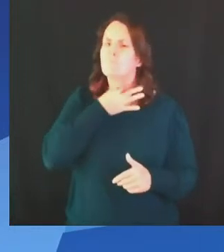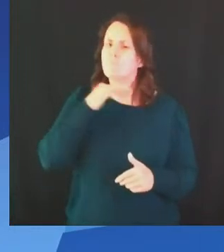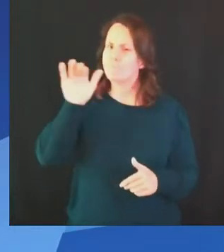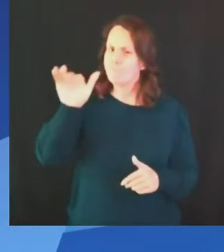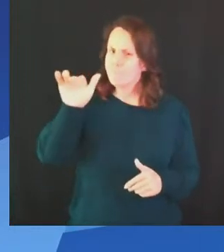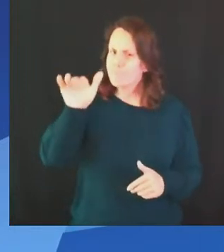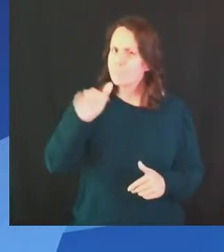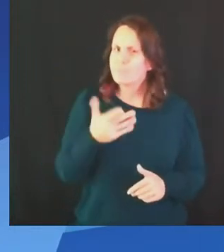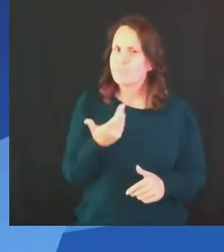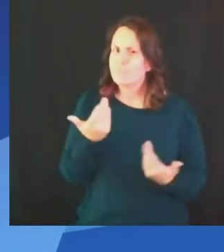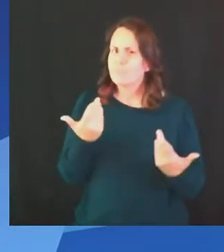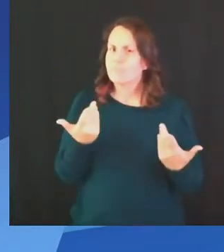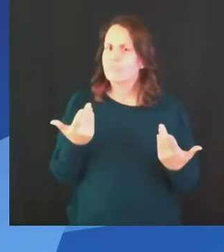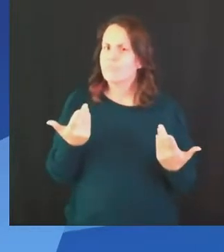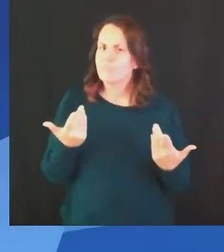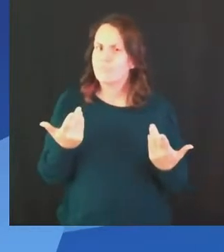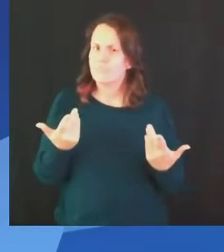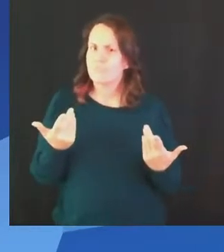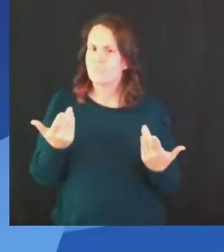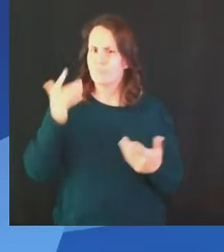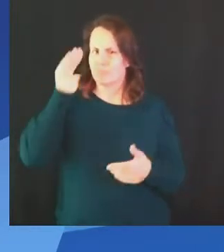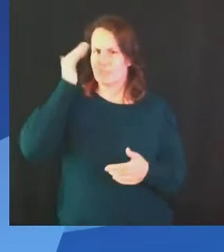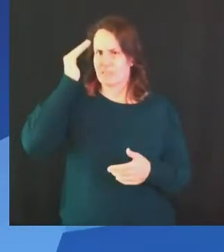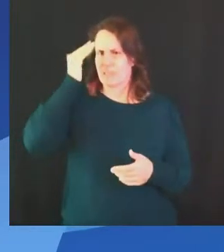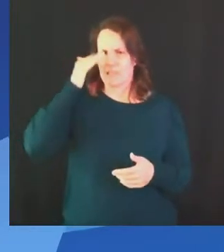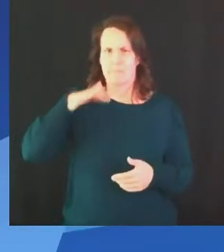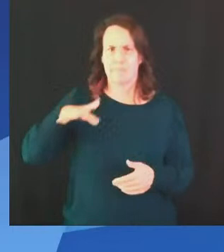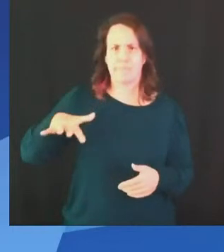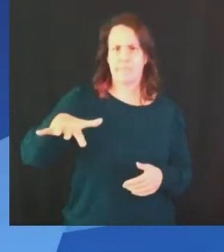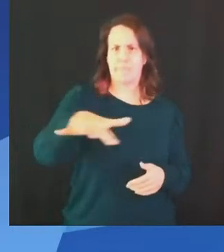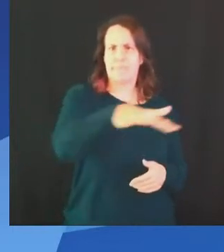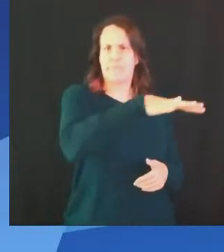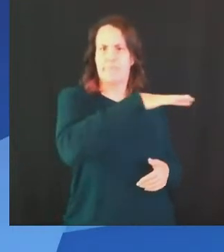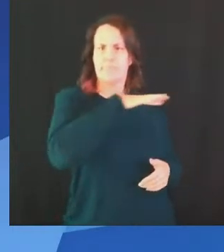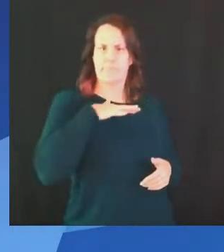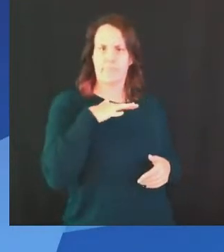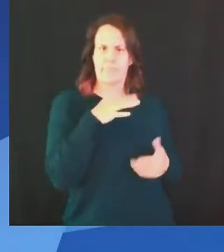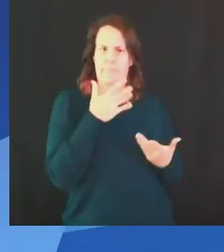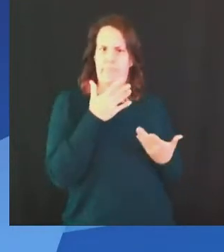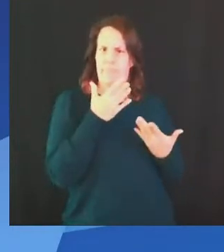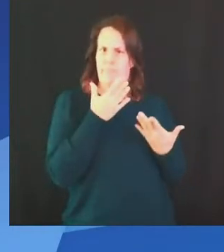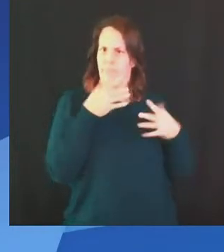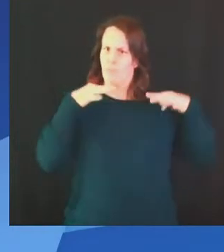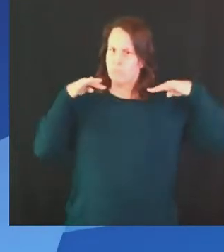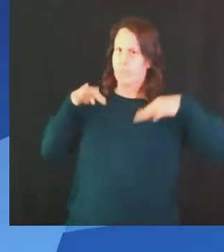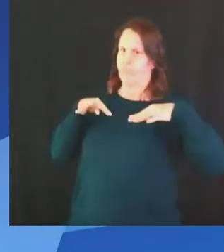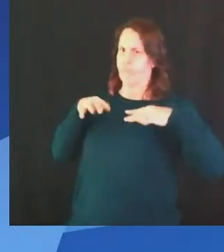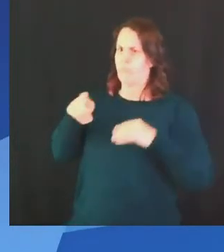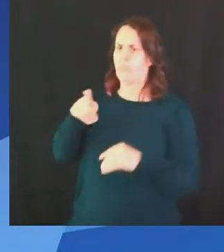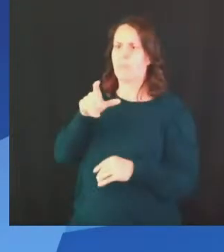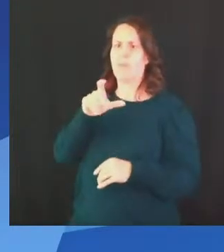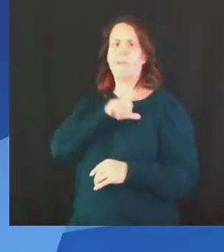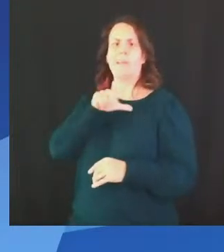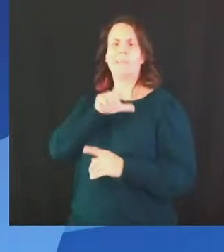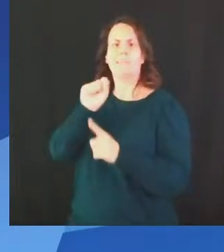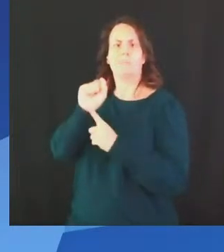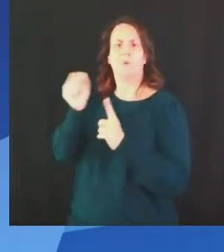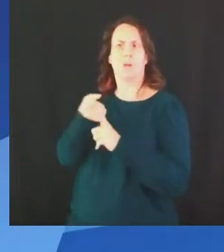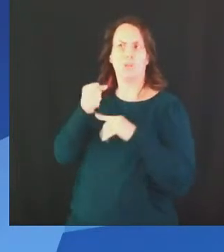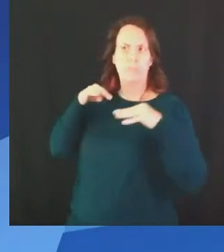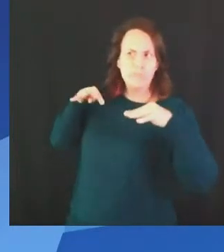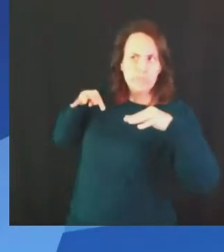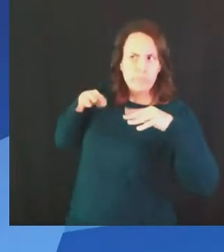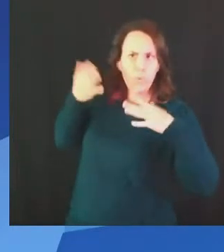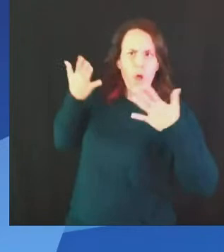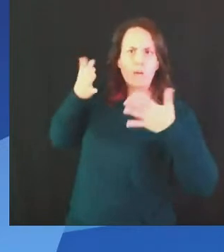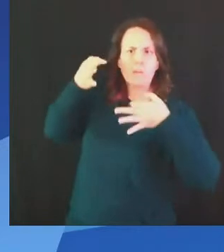Attorney regarding a suspended TOSA police officer. The National Guard, as we've said, is at the State Fair Park. Are they on